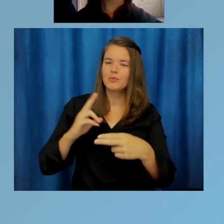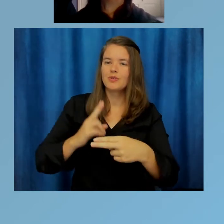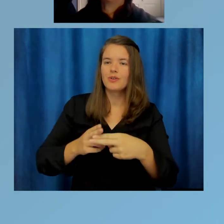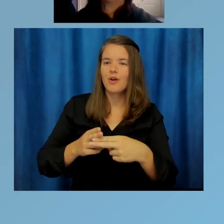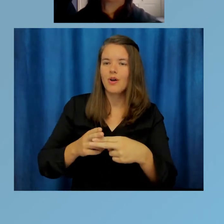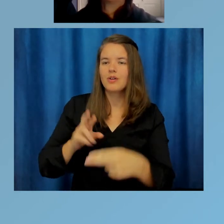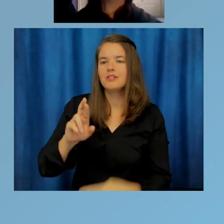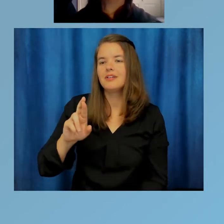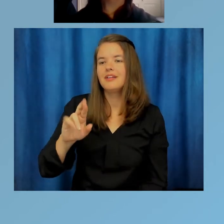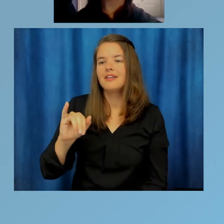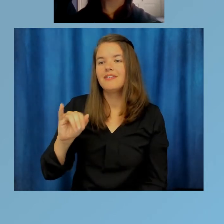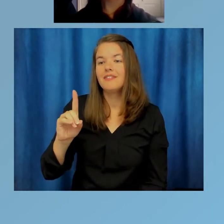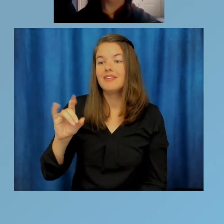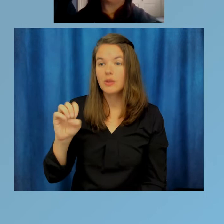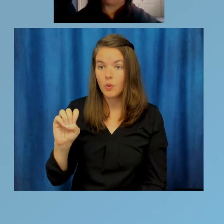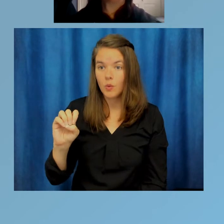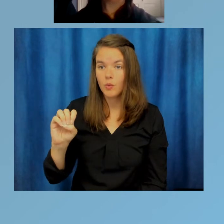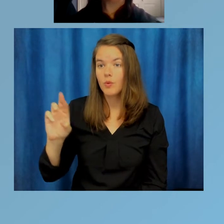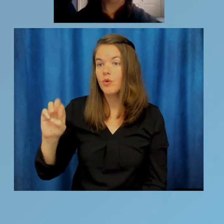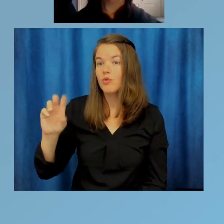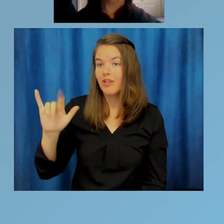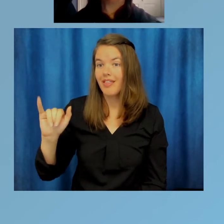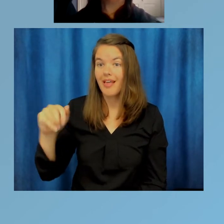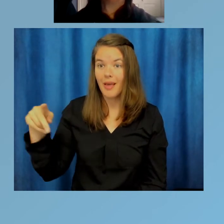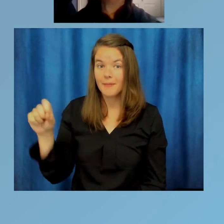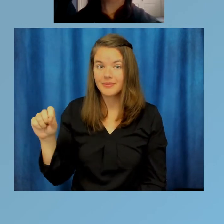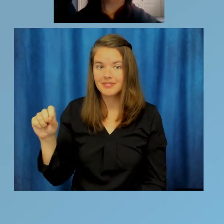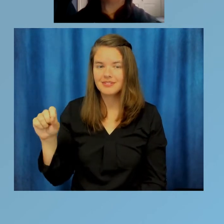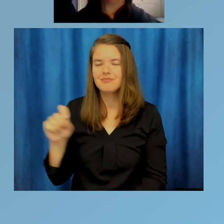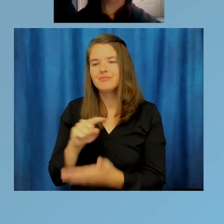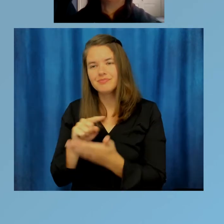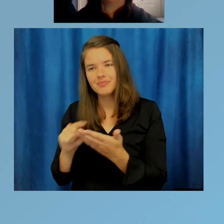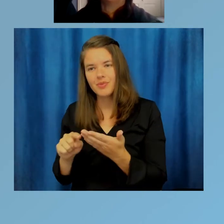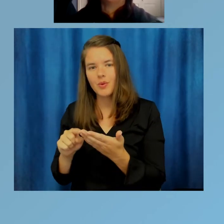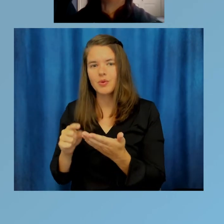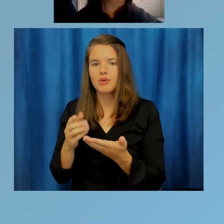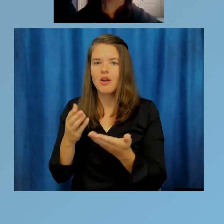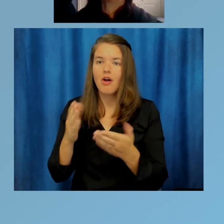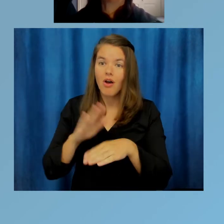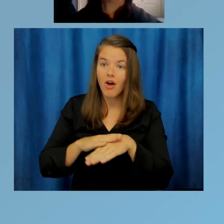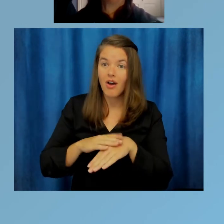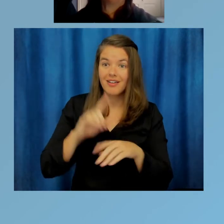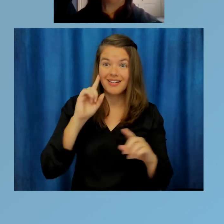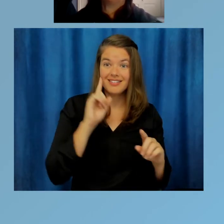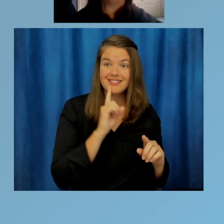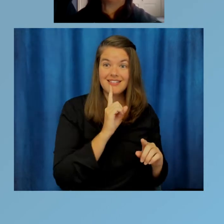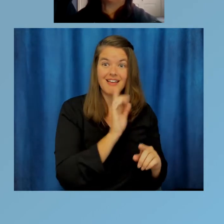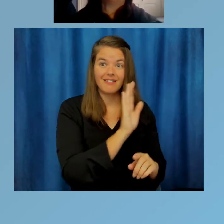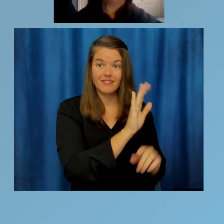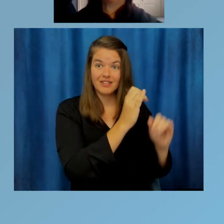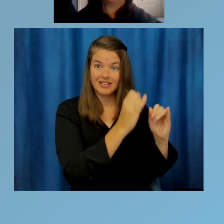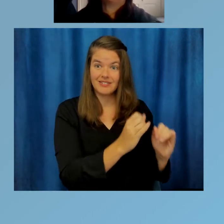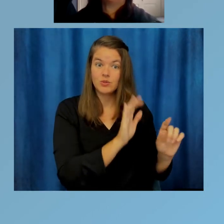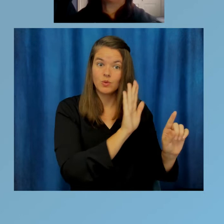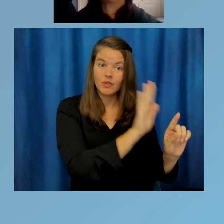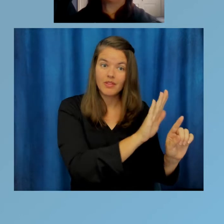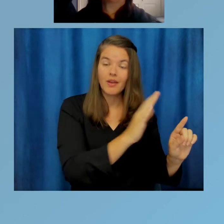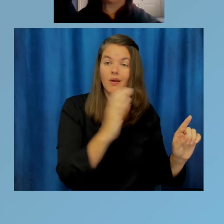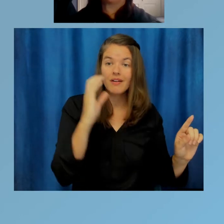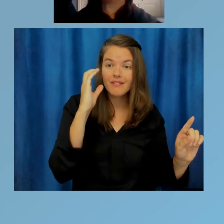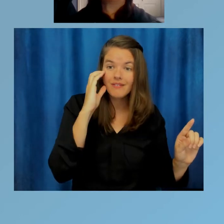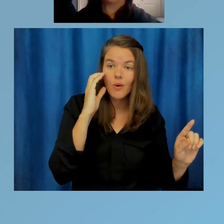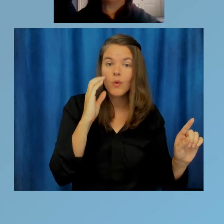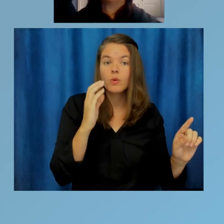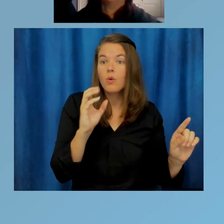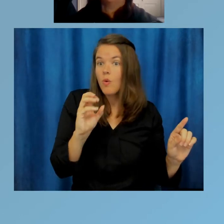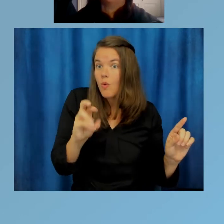The last group are called video relay apps. And again, these are things that would be on a deaf